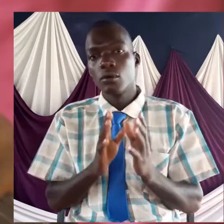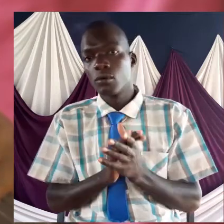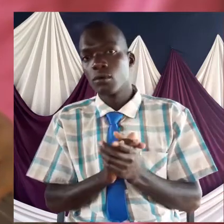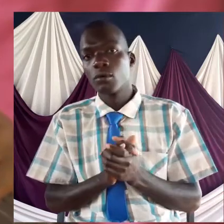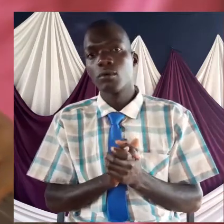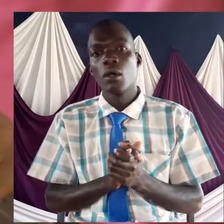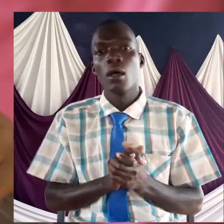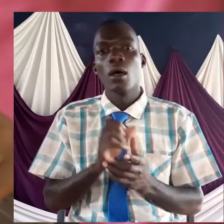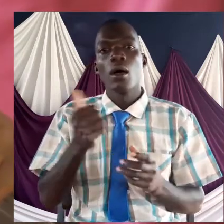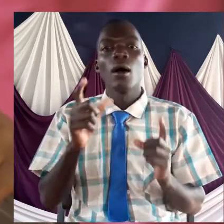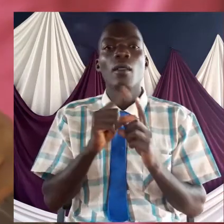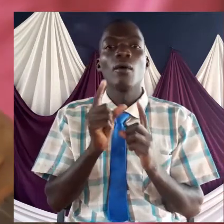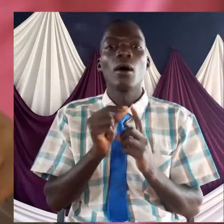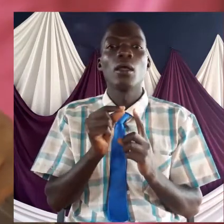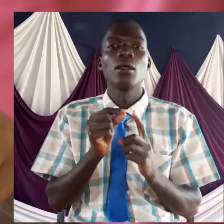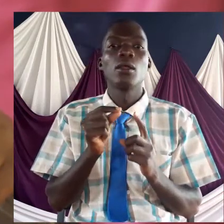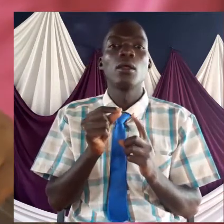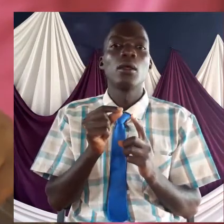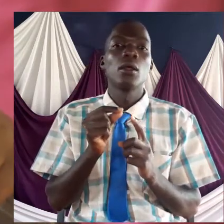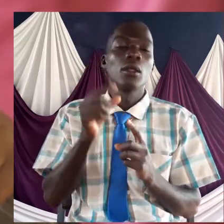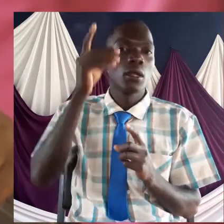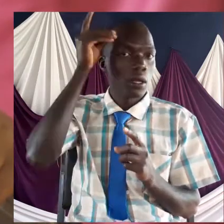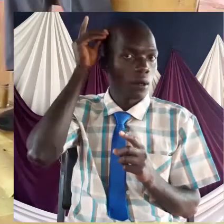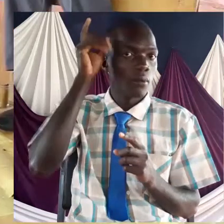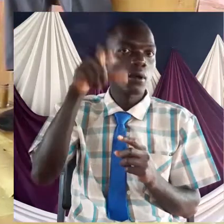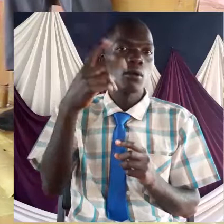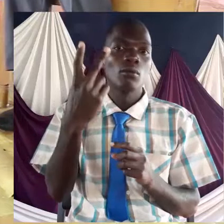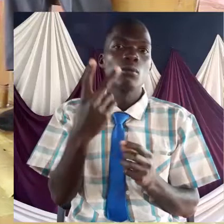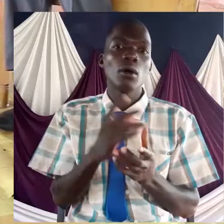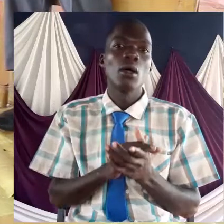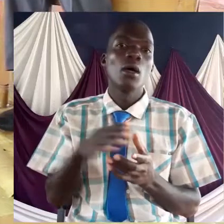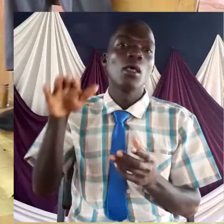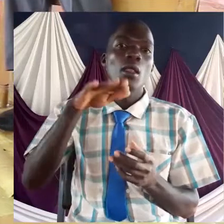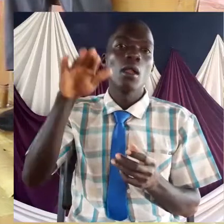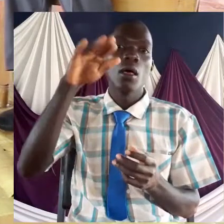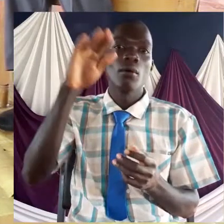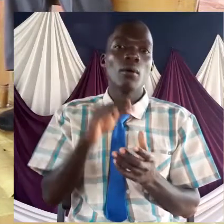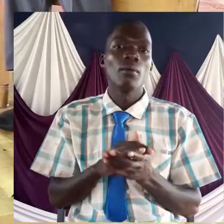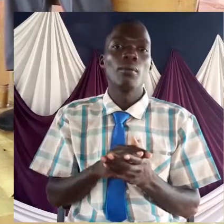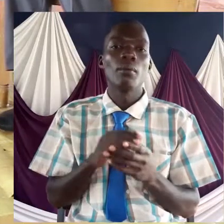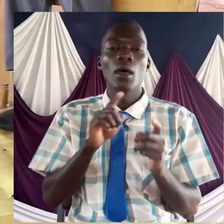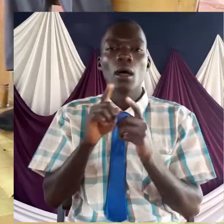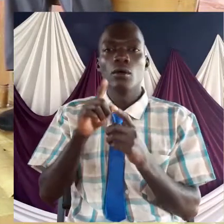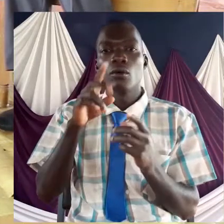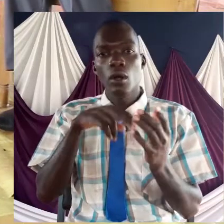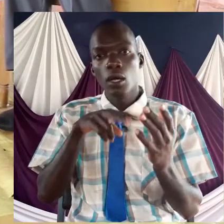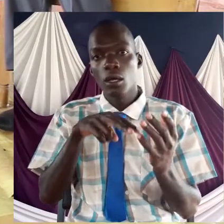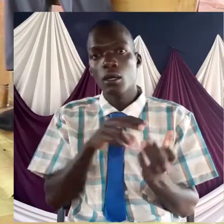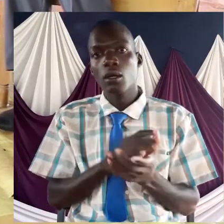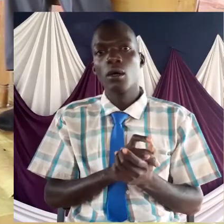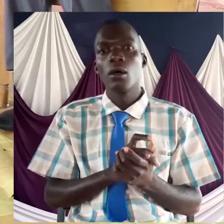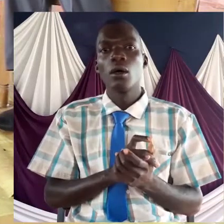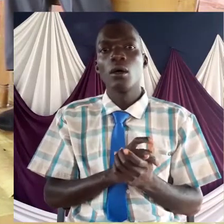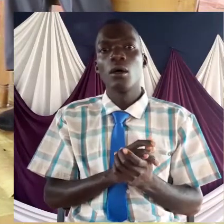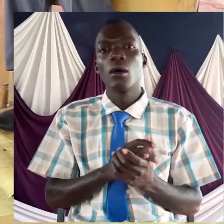So in other words, in terms of Daniel 2, the level or the stage in history we have reached is the